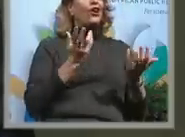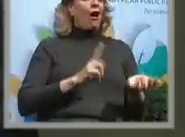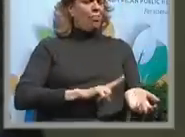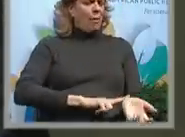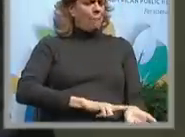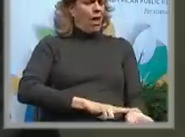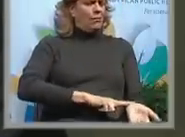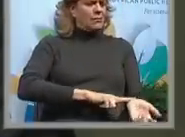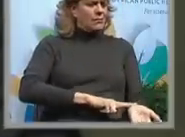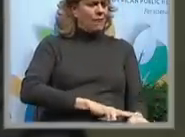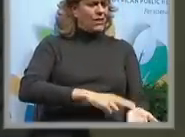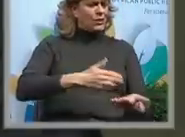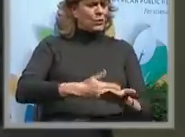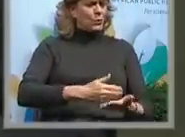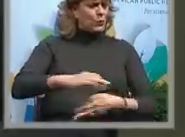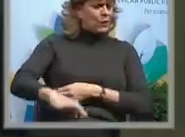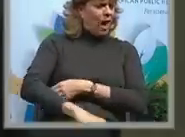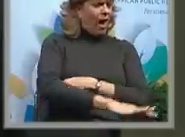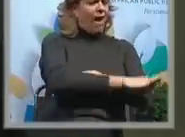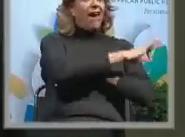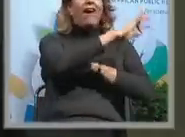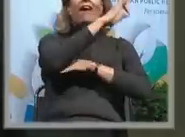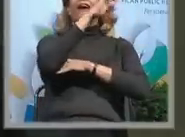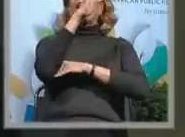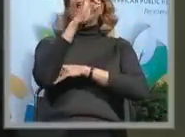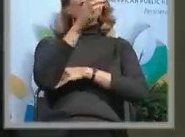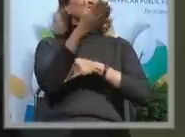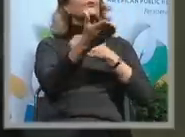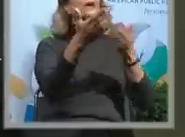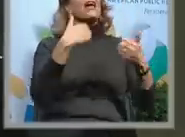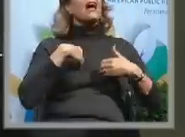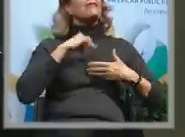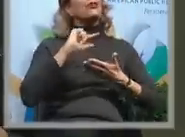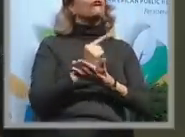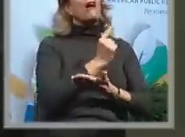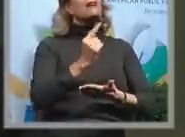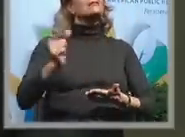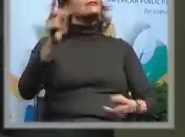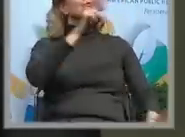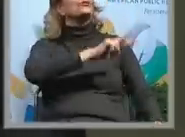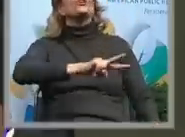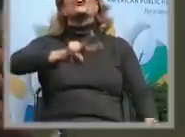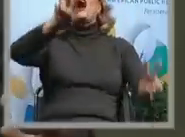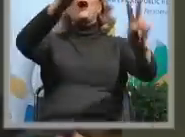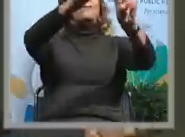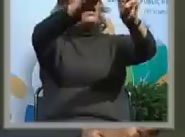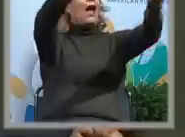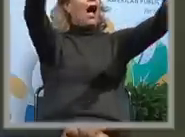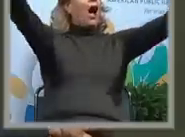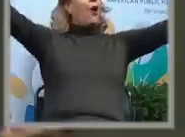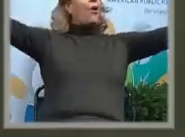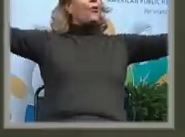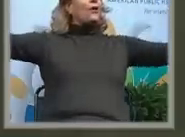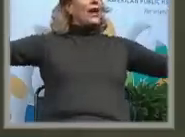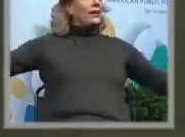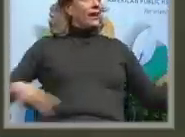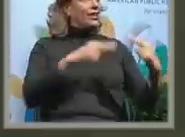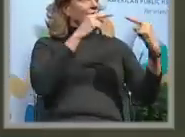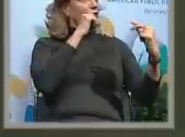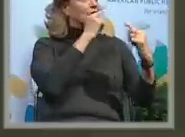of this new day, you may have the grace to look up and out and into your sister's